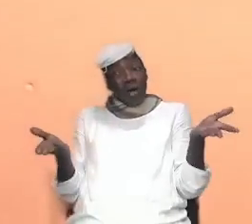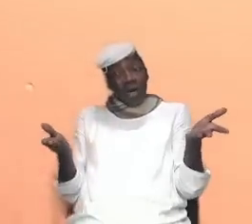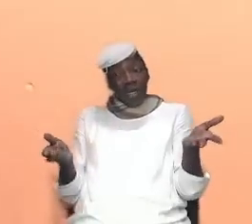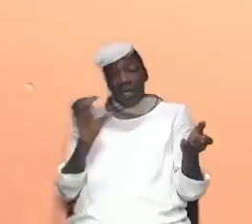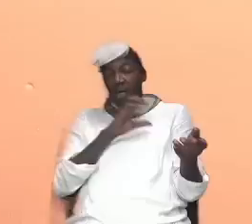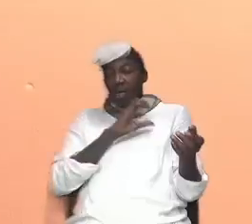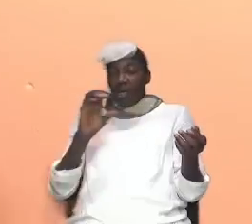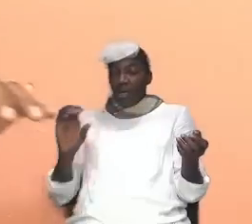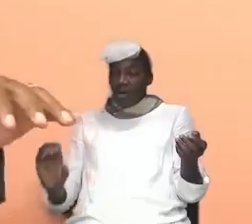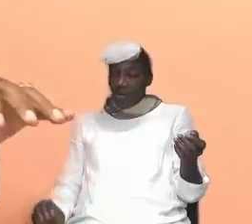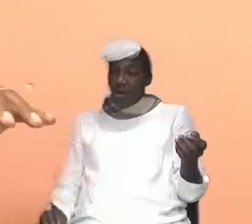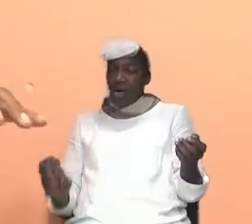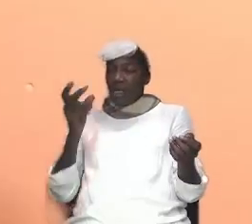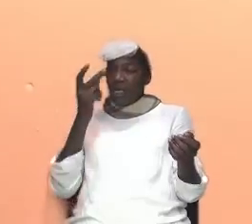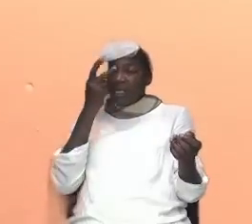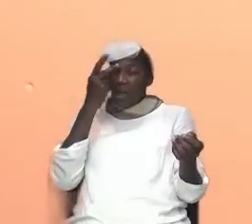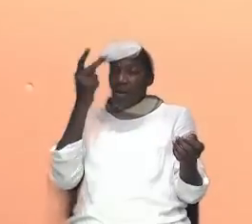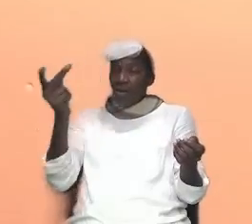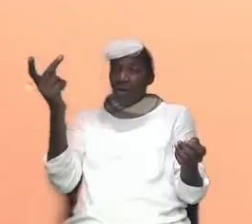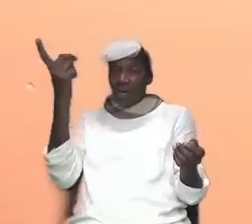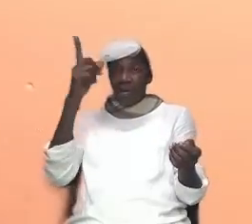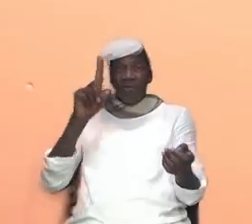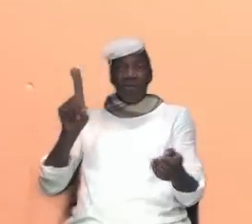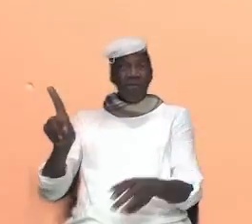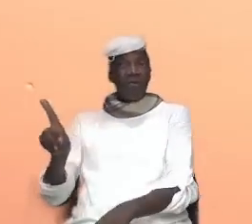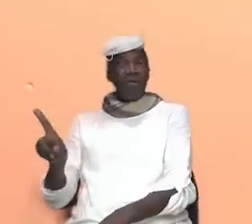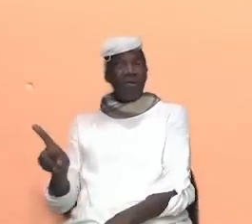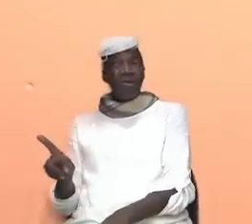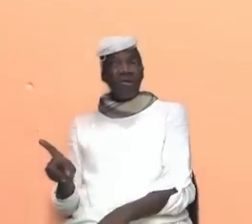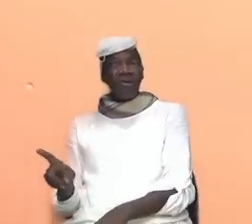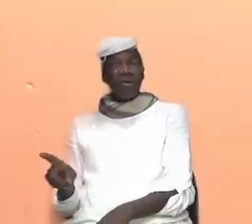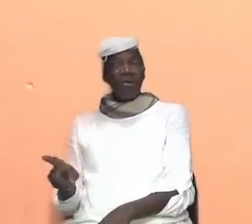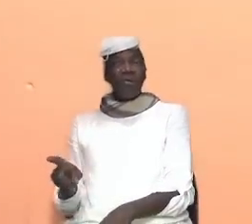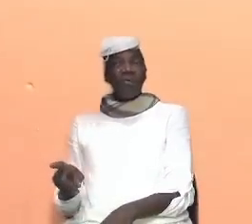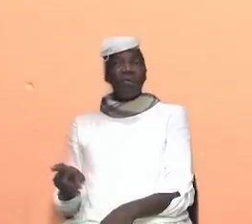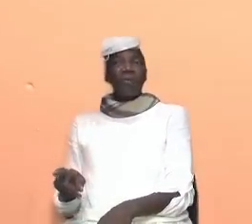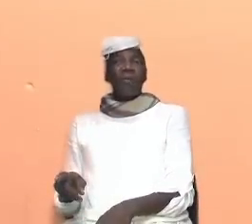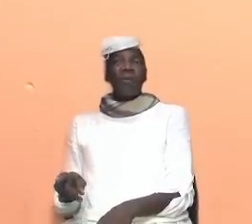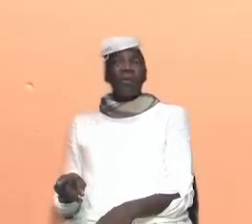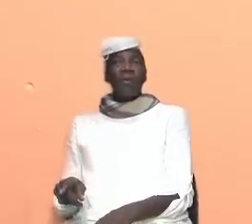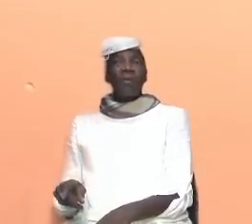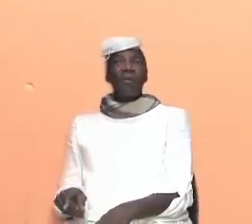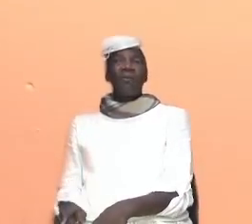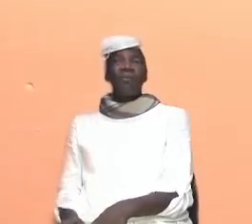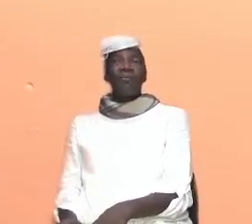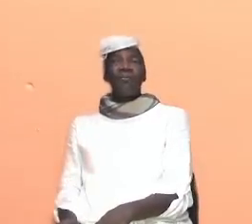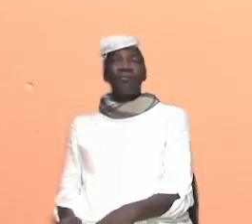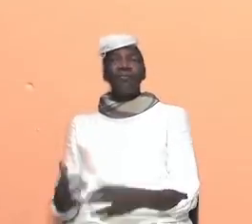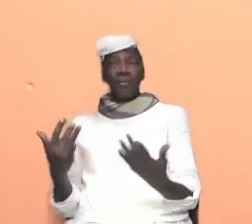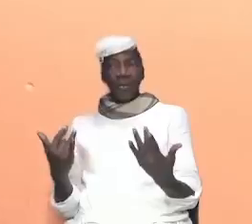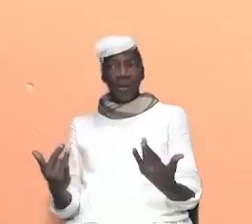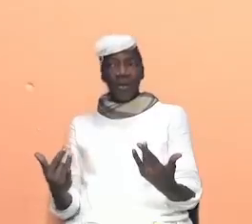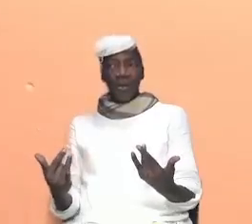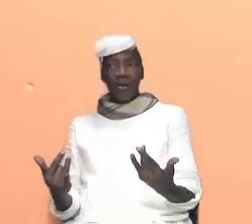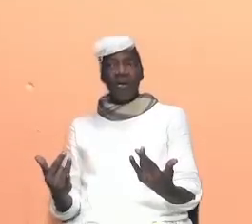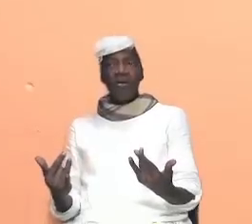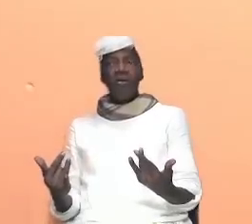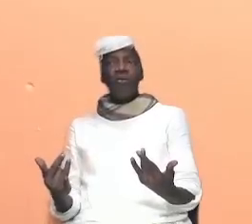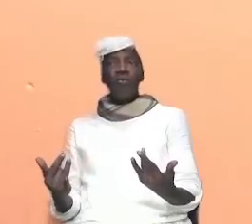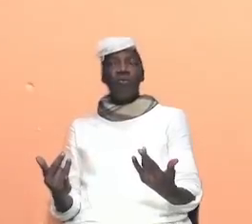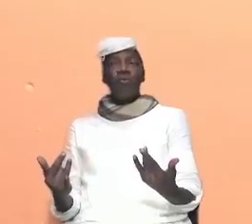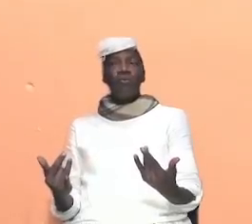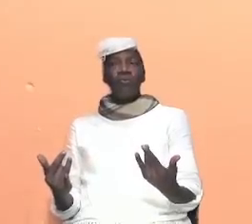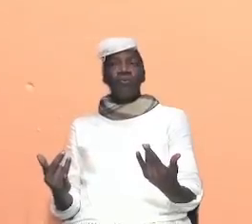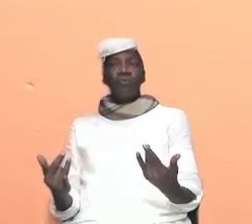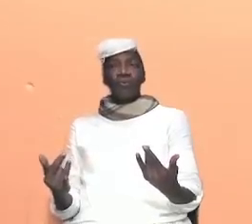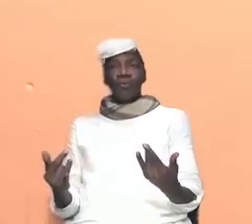the legitimate question. And we are going to drill into it right now. Because